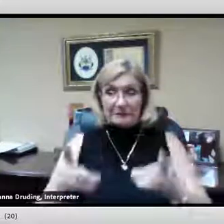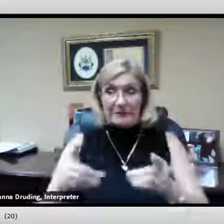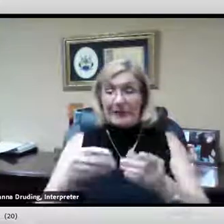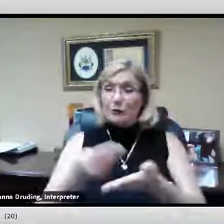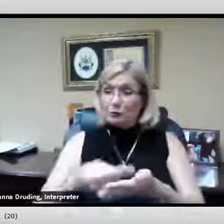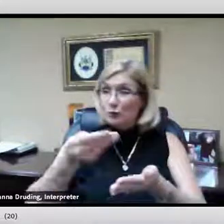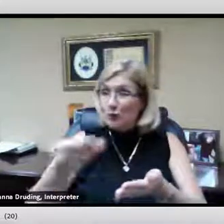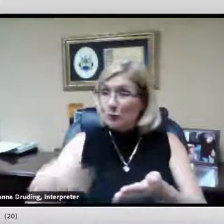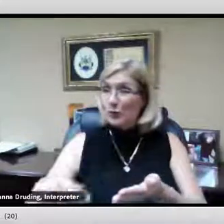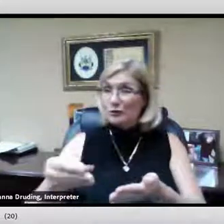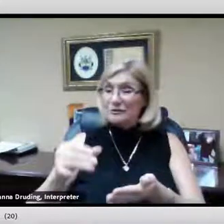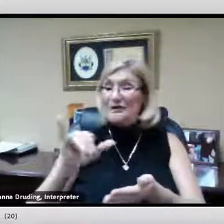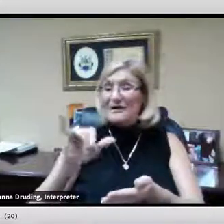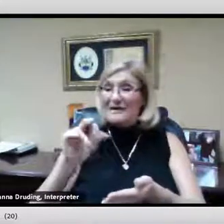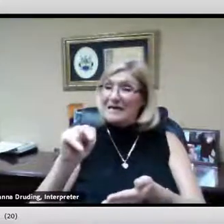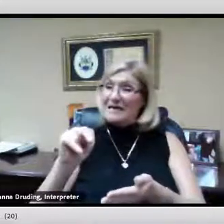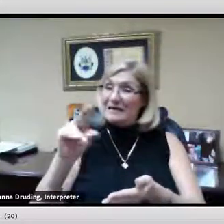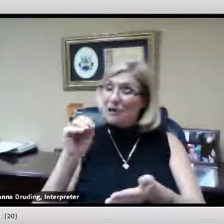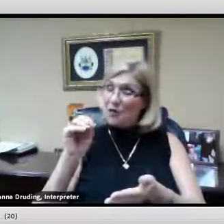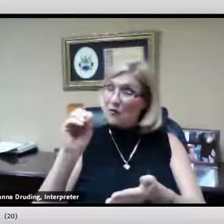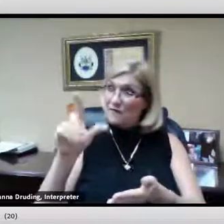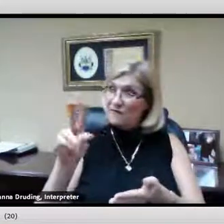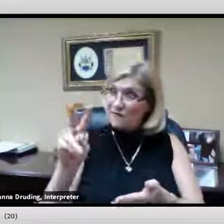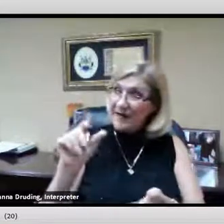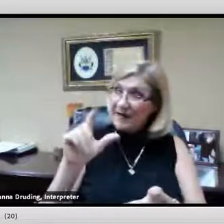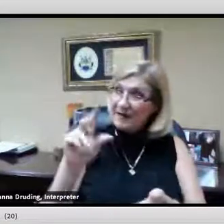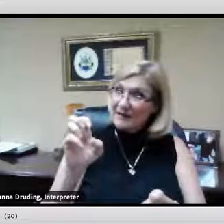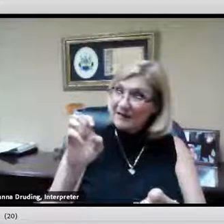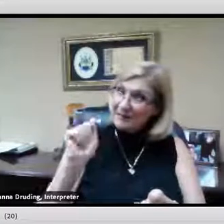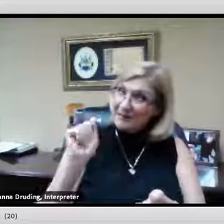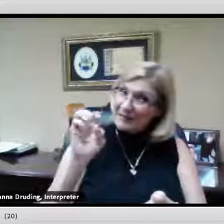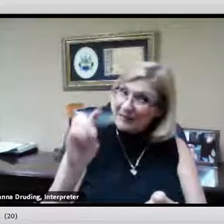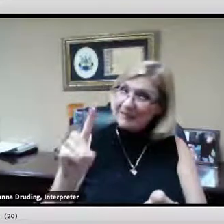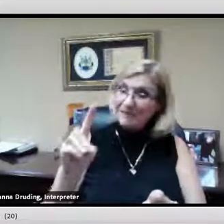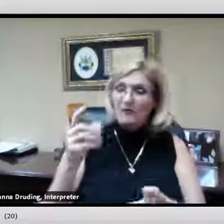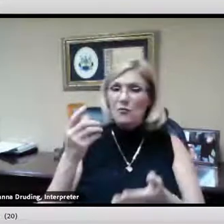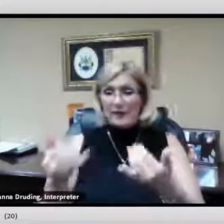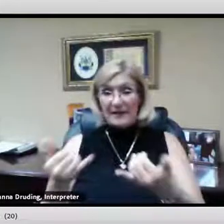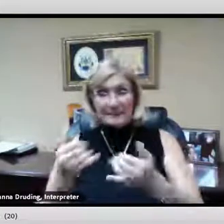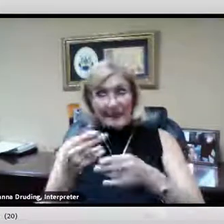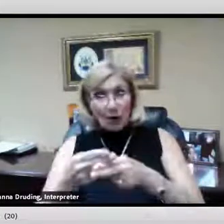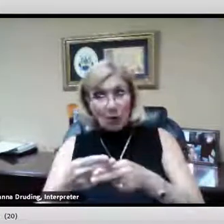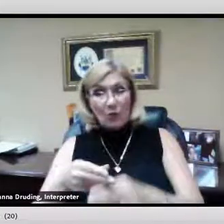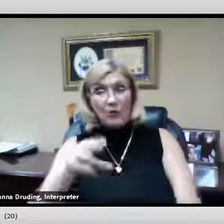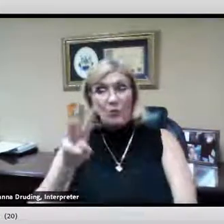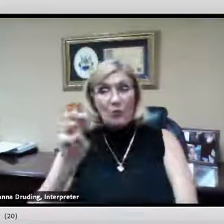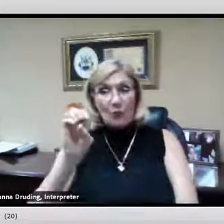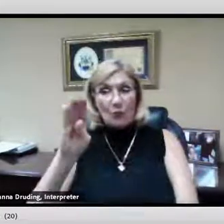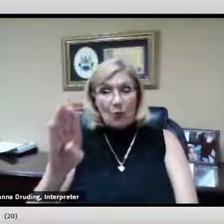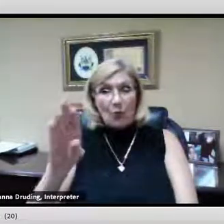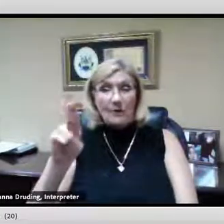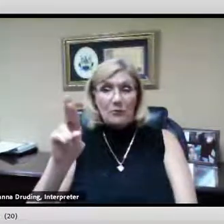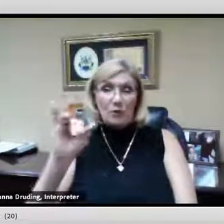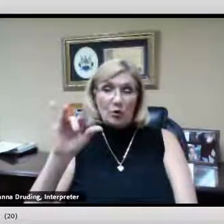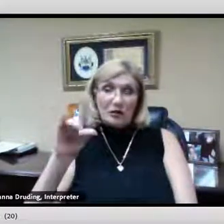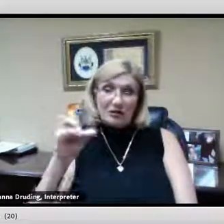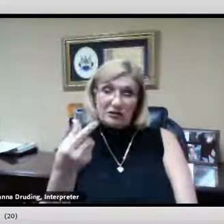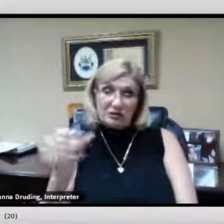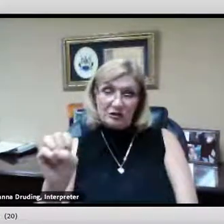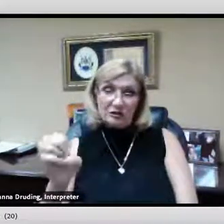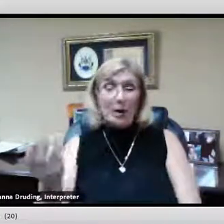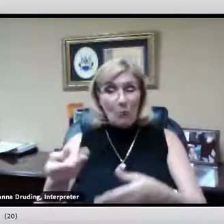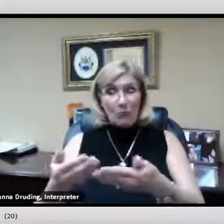Link Resolver. Innovative Interfaces Link Resolver, they called it WebBridge. They still do call it WebBridge, involved a whole